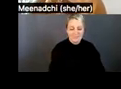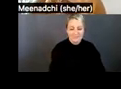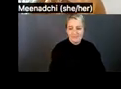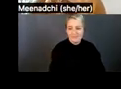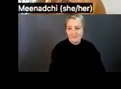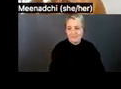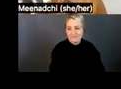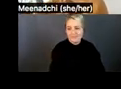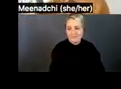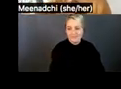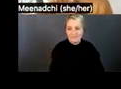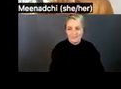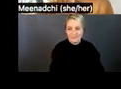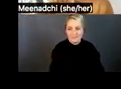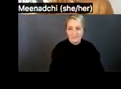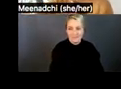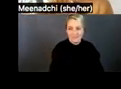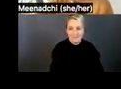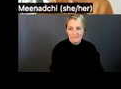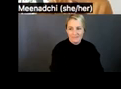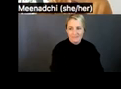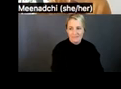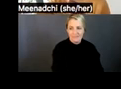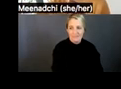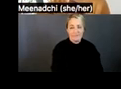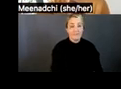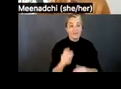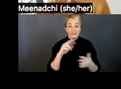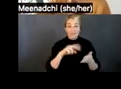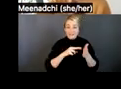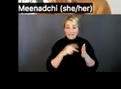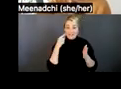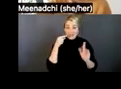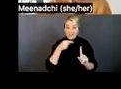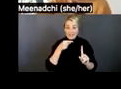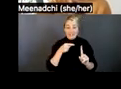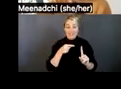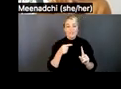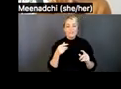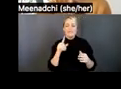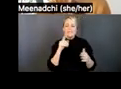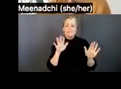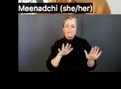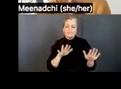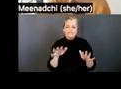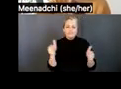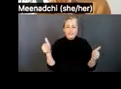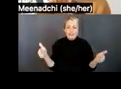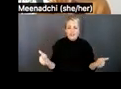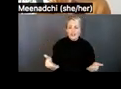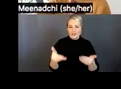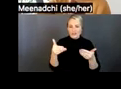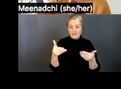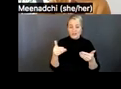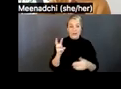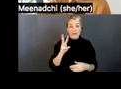So the intention of this session is to really allow a gentle introduction into the waters of what do we